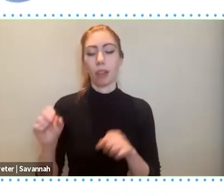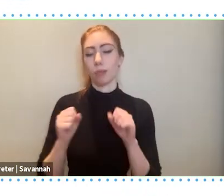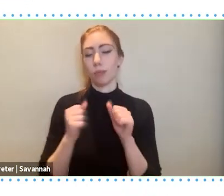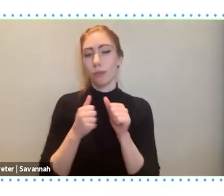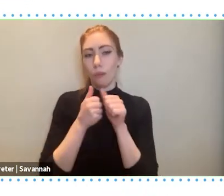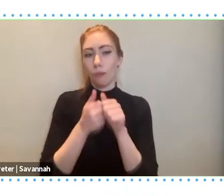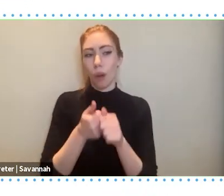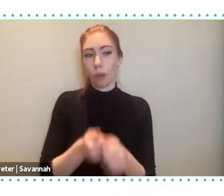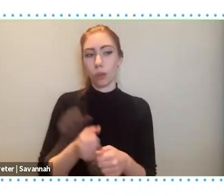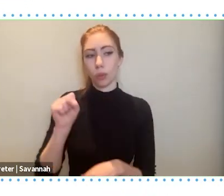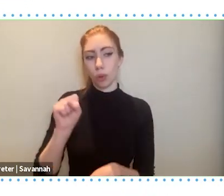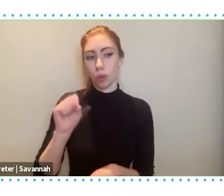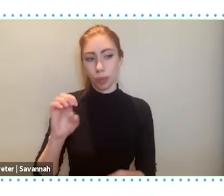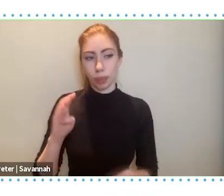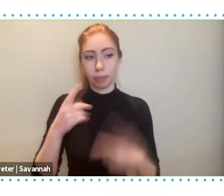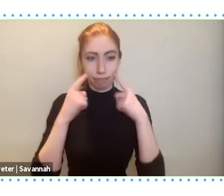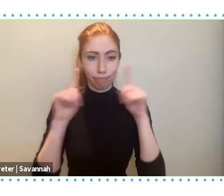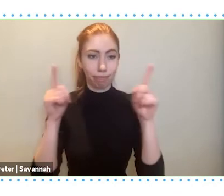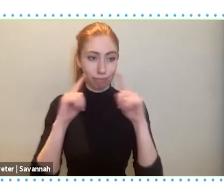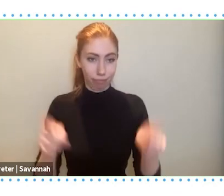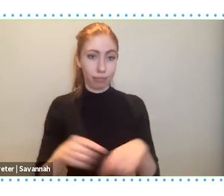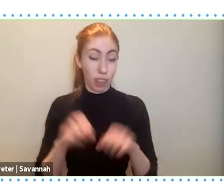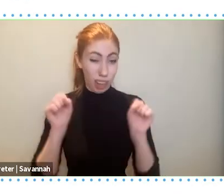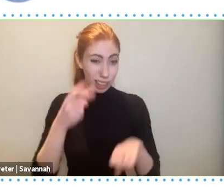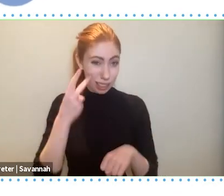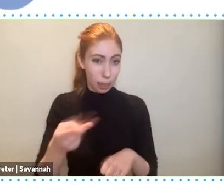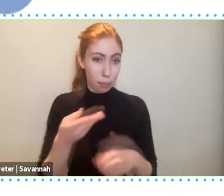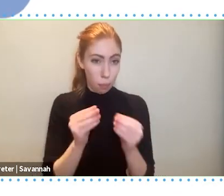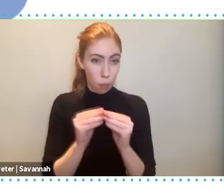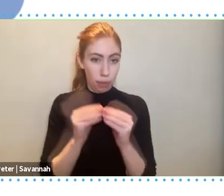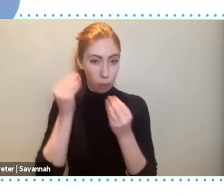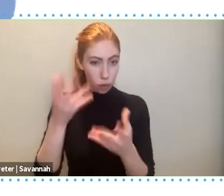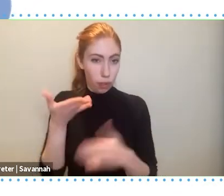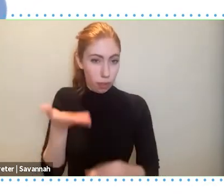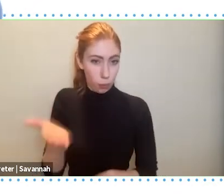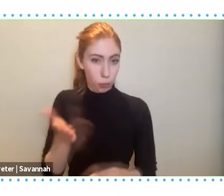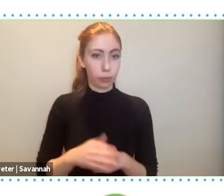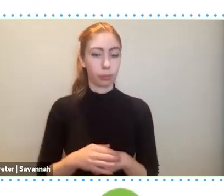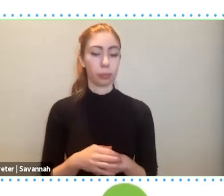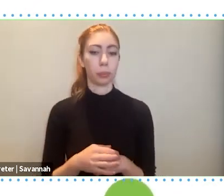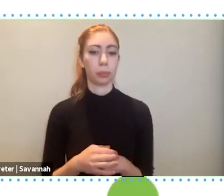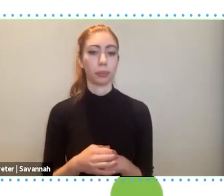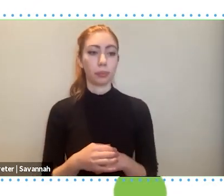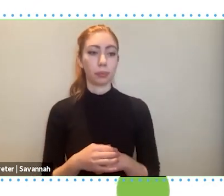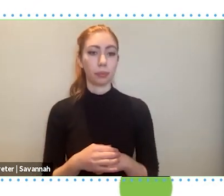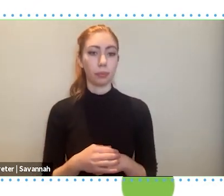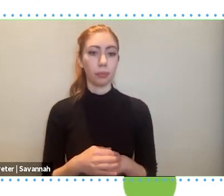Arts. Alors, à la fin, un grand merci et restez tous en sécurité.